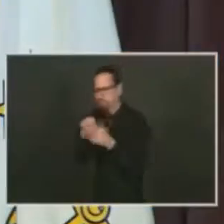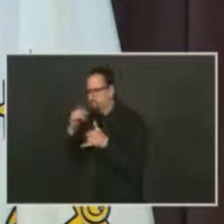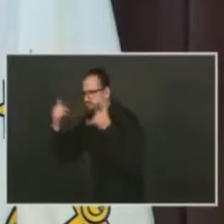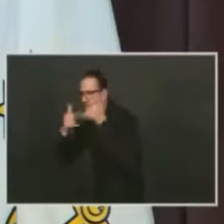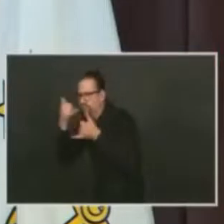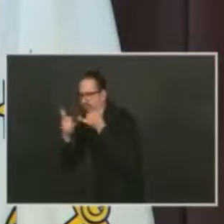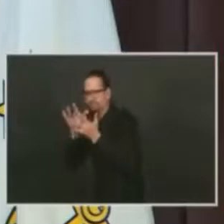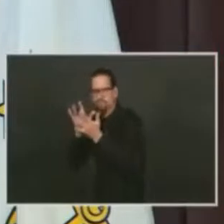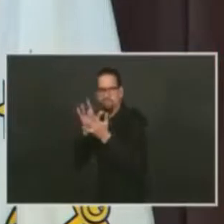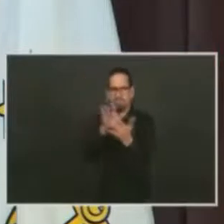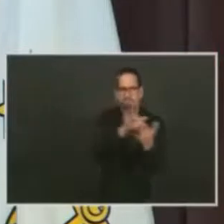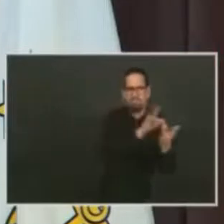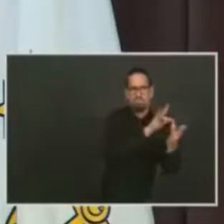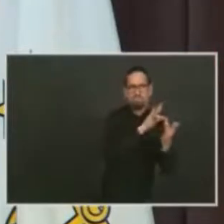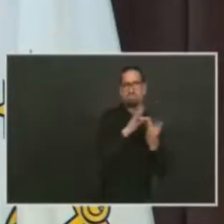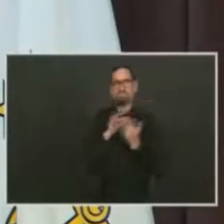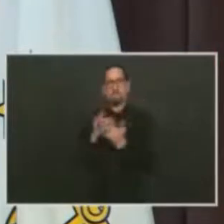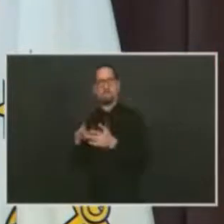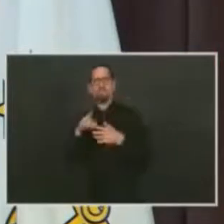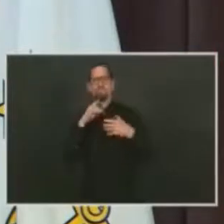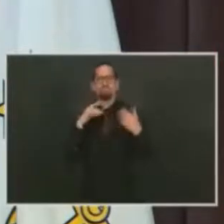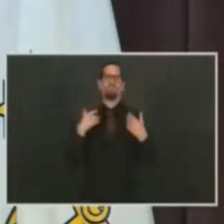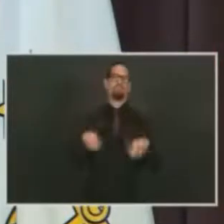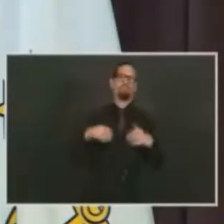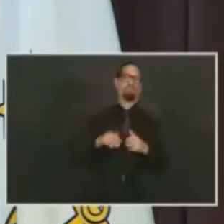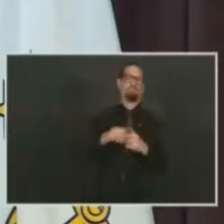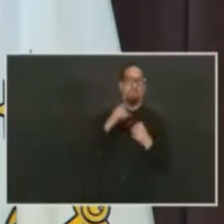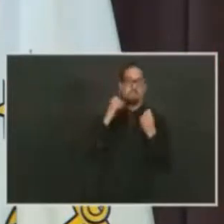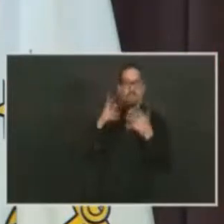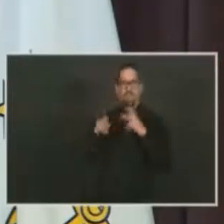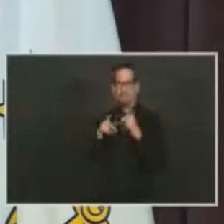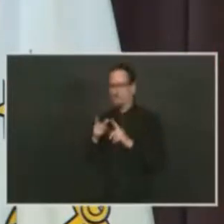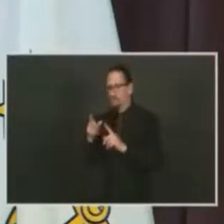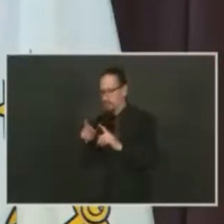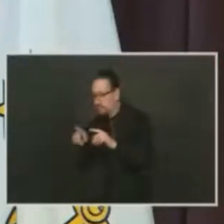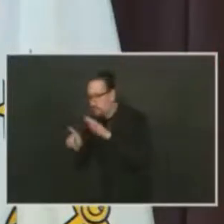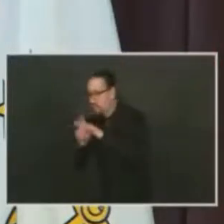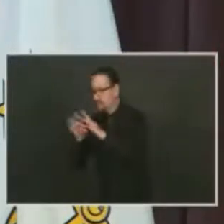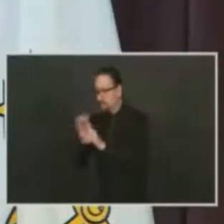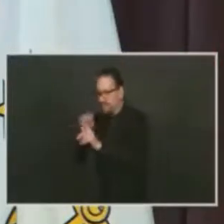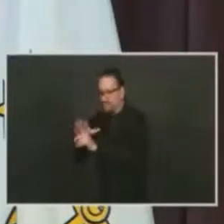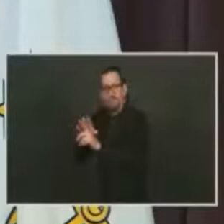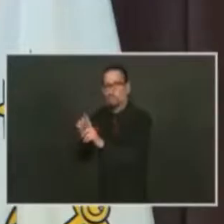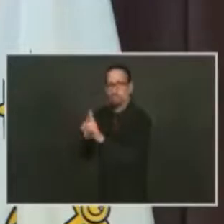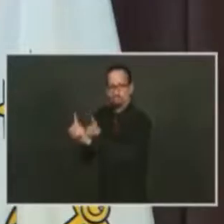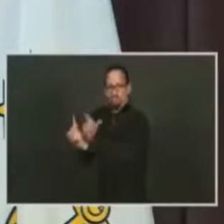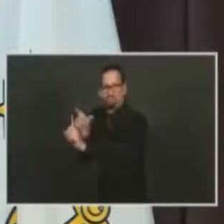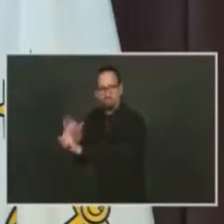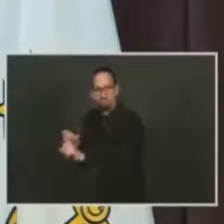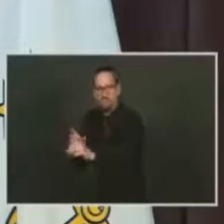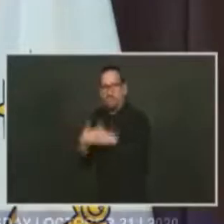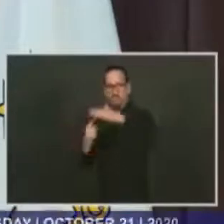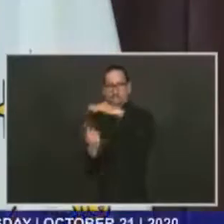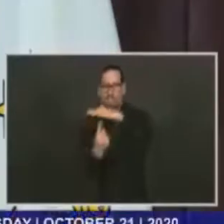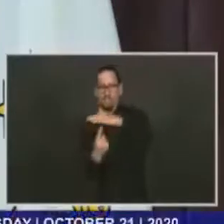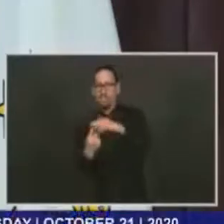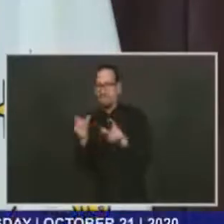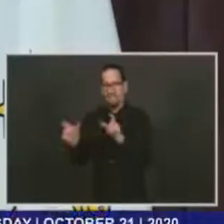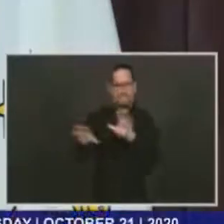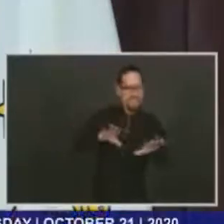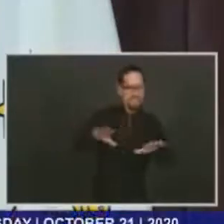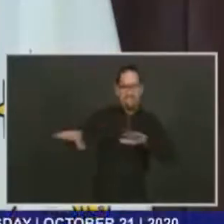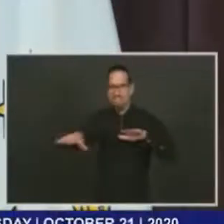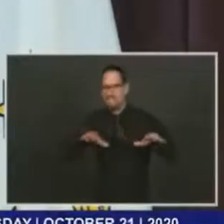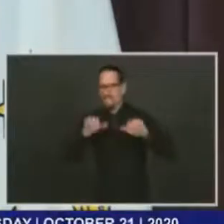that people are quarantined and isolating appropriately. The key that's going to get us